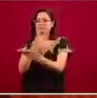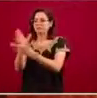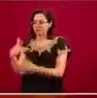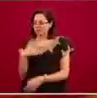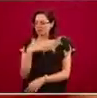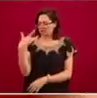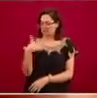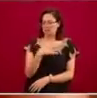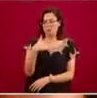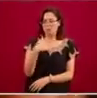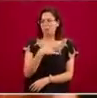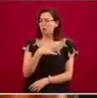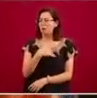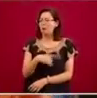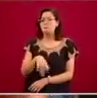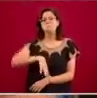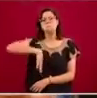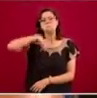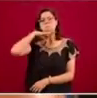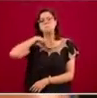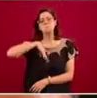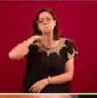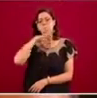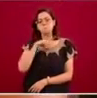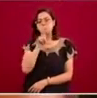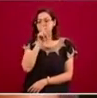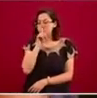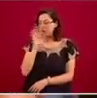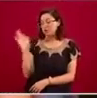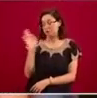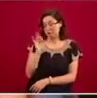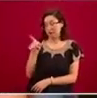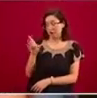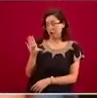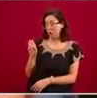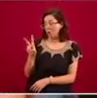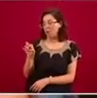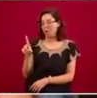So, what's going to happen there?